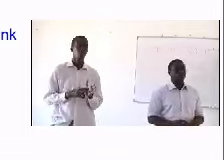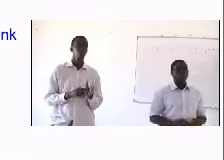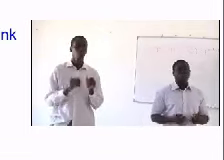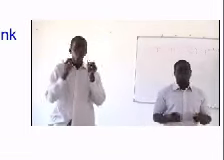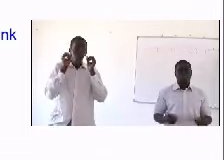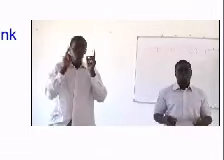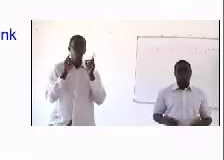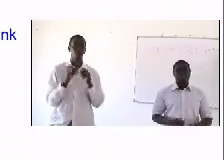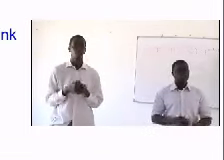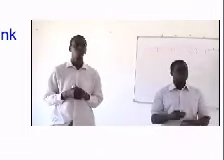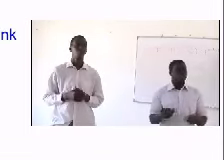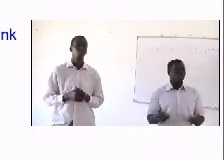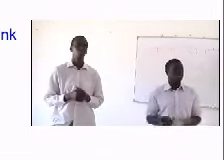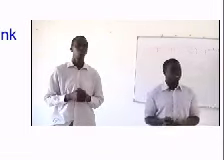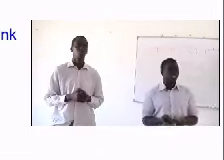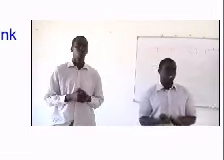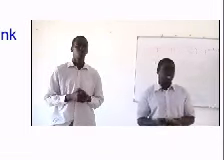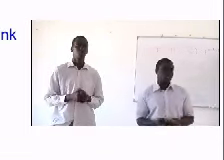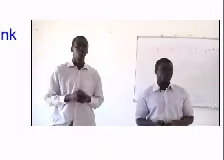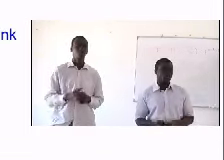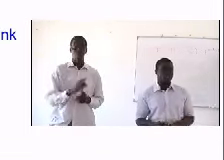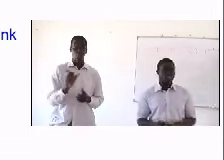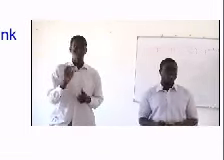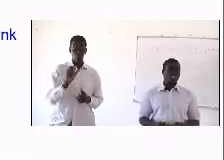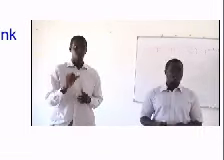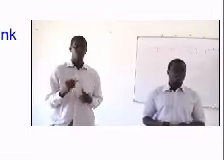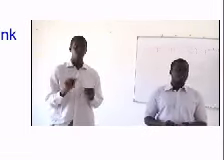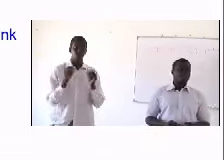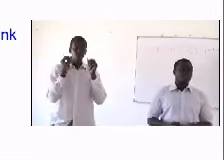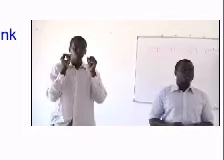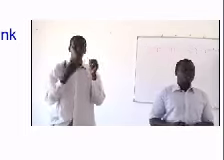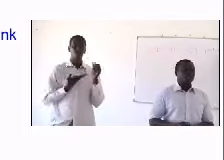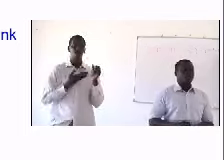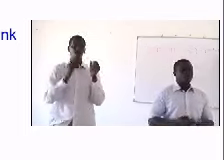So in order for us to survive, there must be a coordinating system in our bodies.